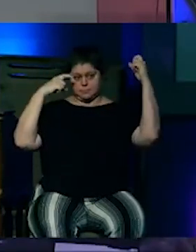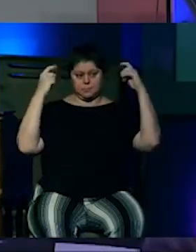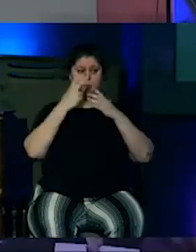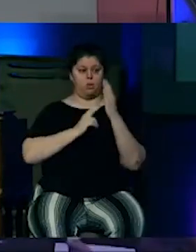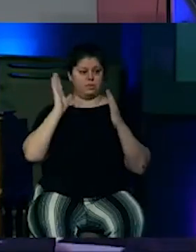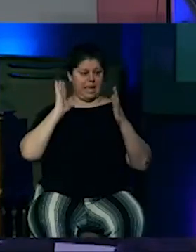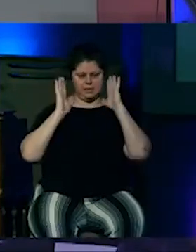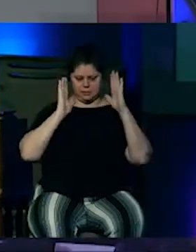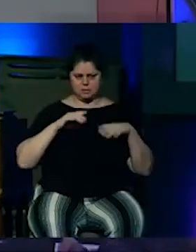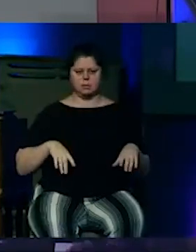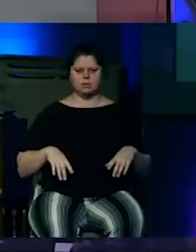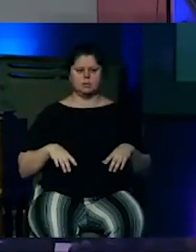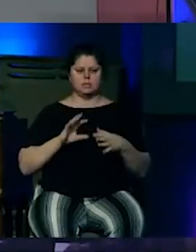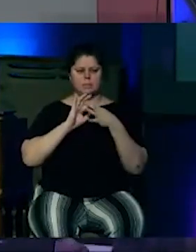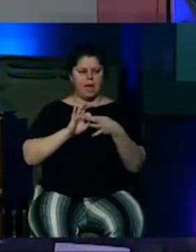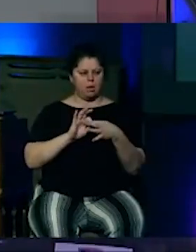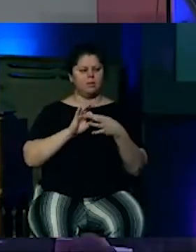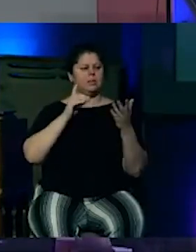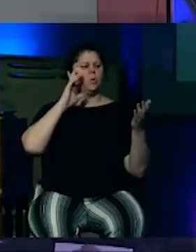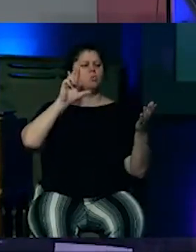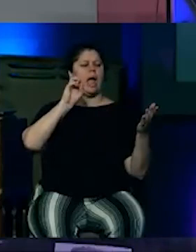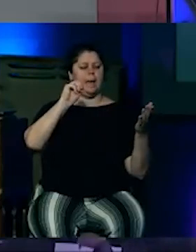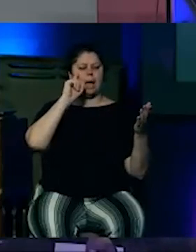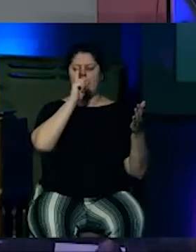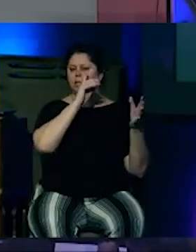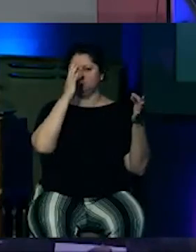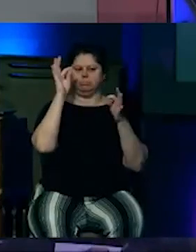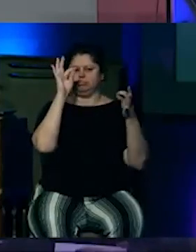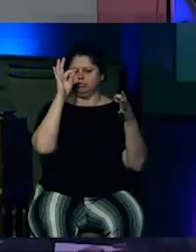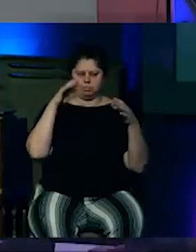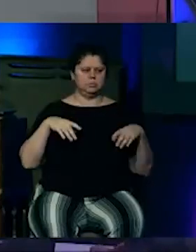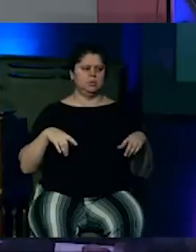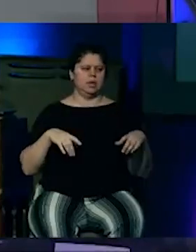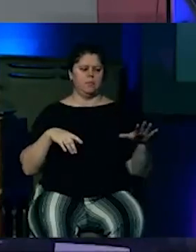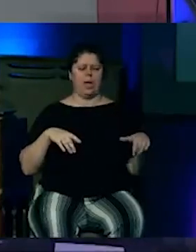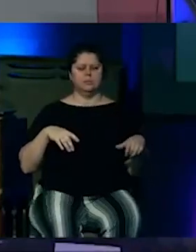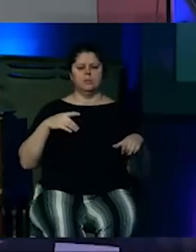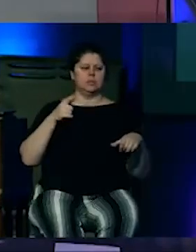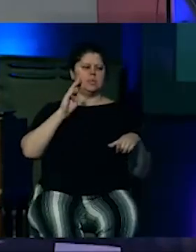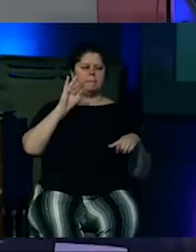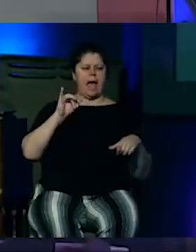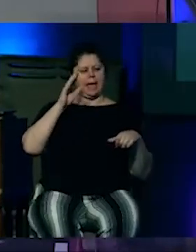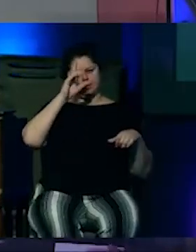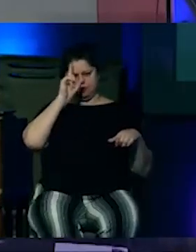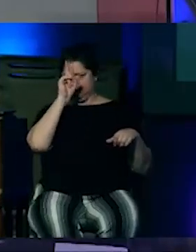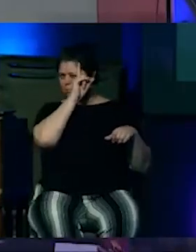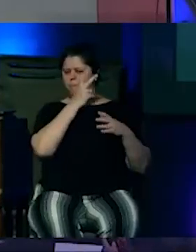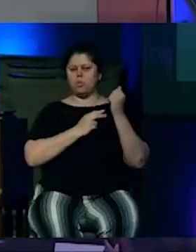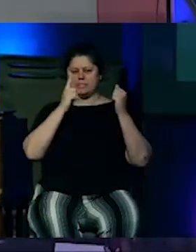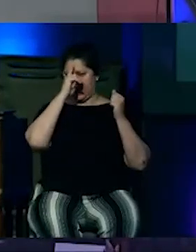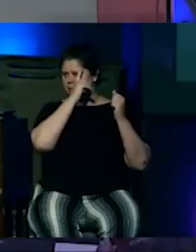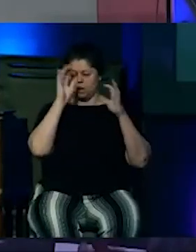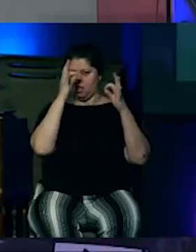like with REM, like it kind of like is about like, you know, REM, it's like rapid eye movement. So you're like back and forth. So it's a kind of bilateral stimulation. And so I think